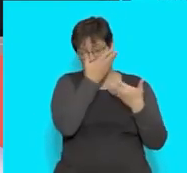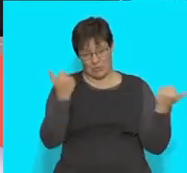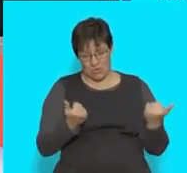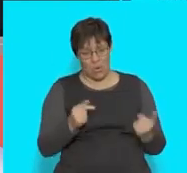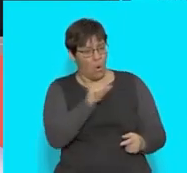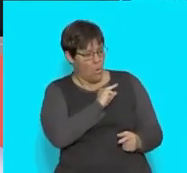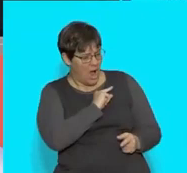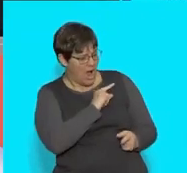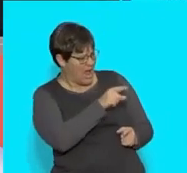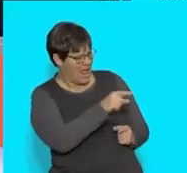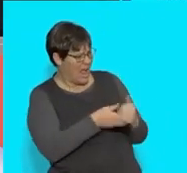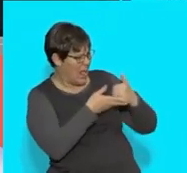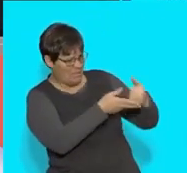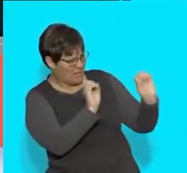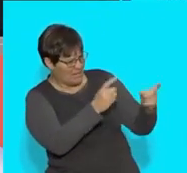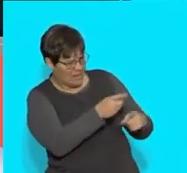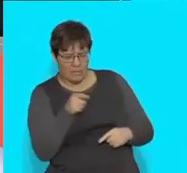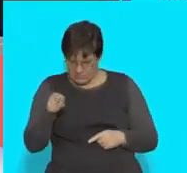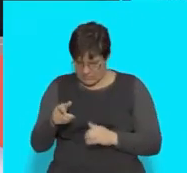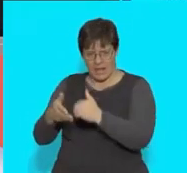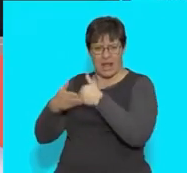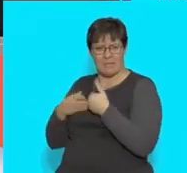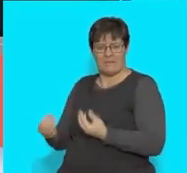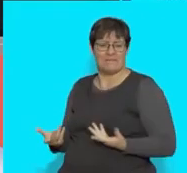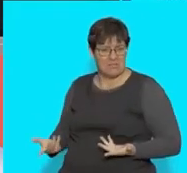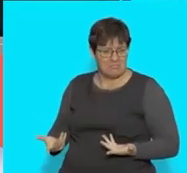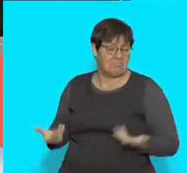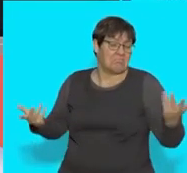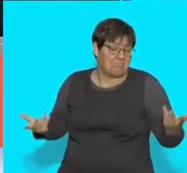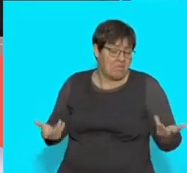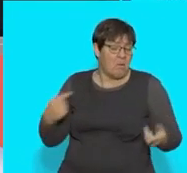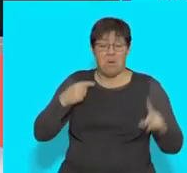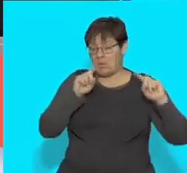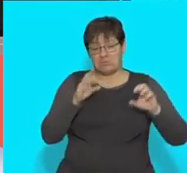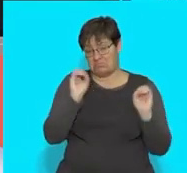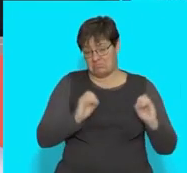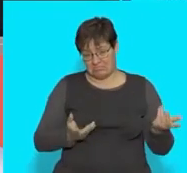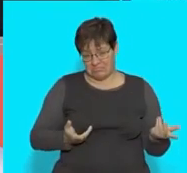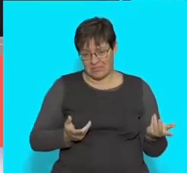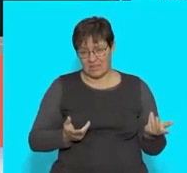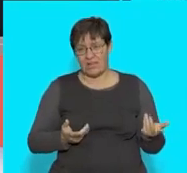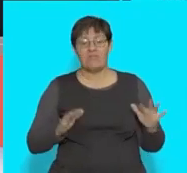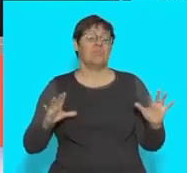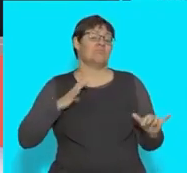why. Why would it, all right, do something and then not the other thing? But that's not for us to question.